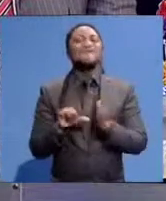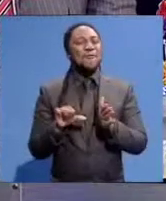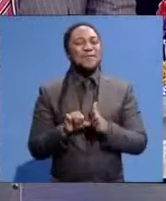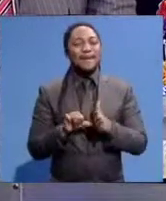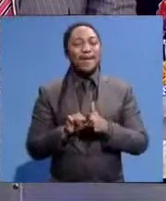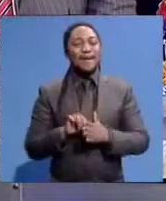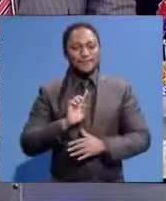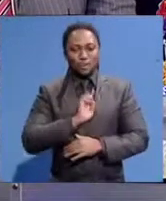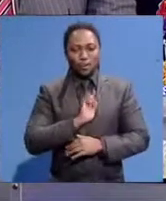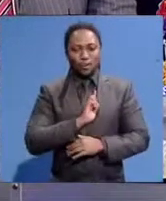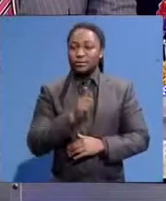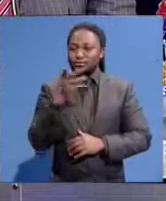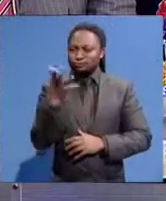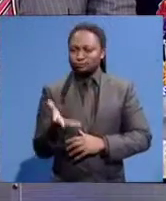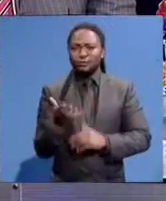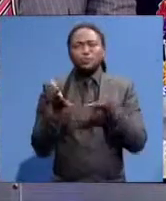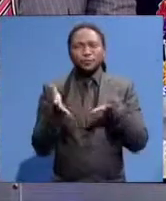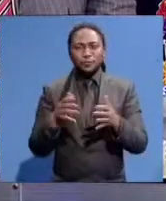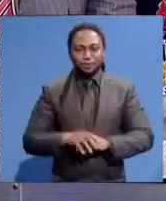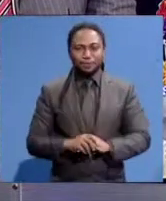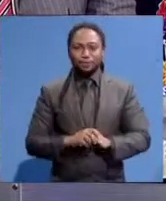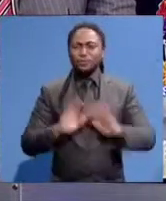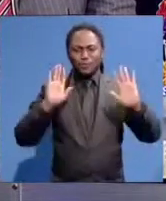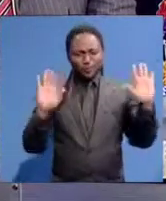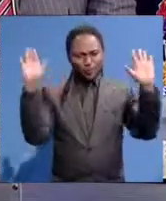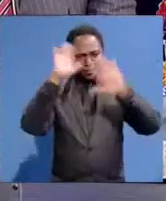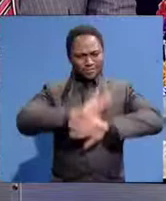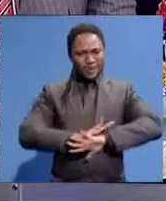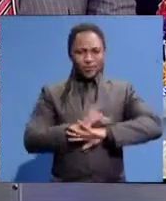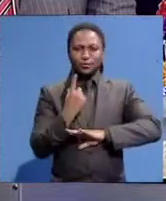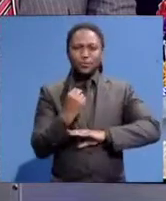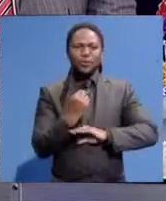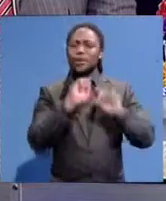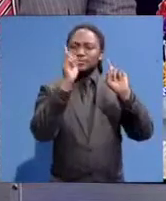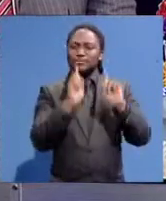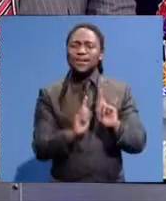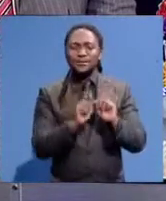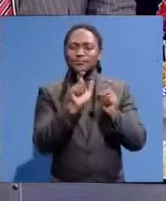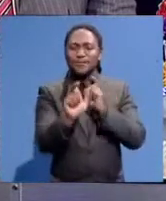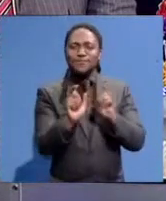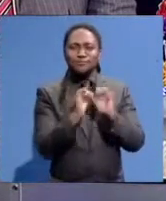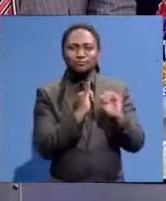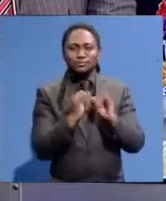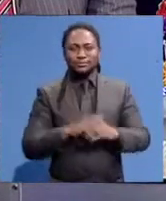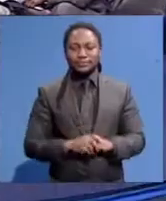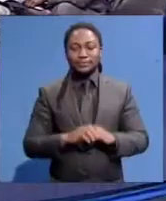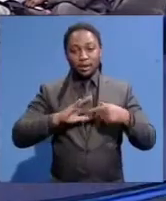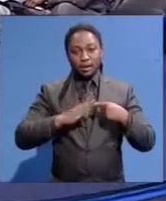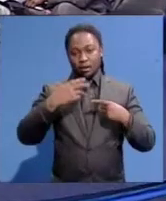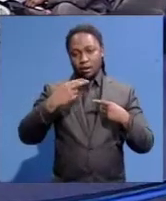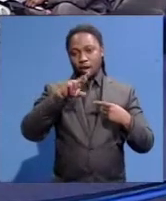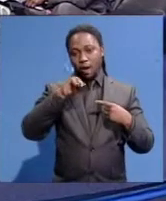just had that kind of magic. And this evening, we're very honored to be joined by two really special gentlemen, Vern Harris, who